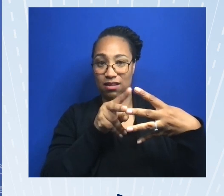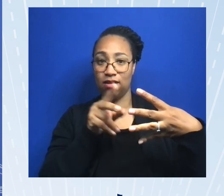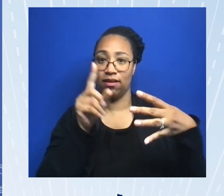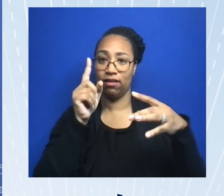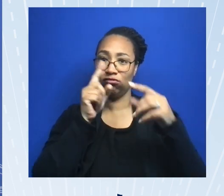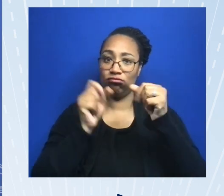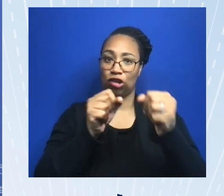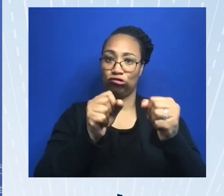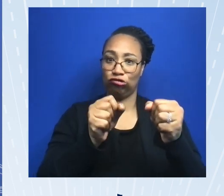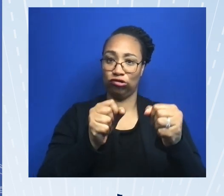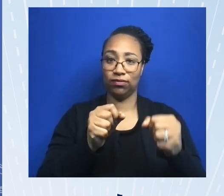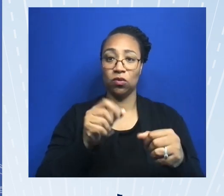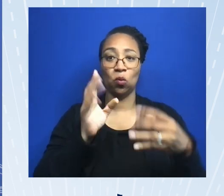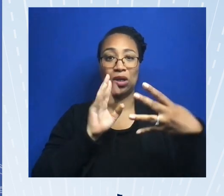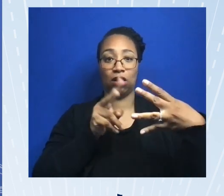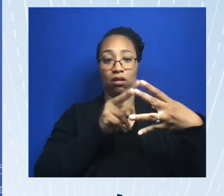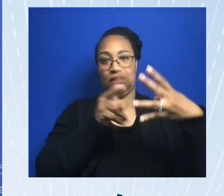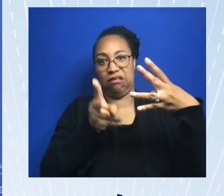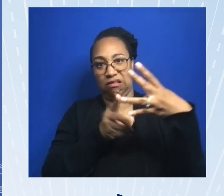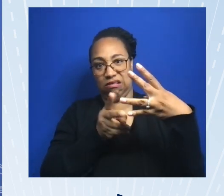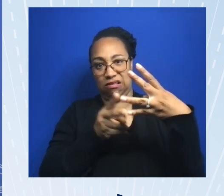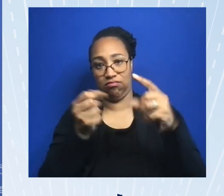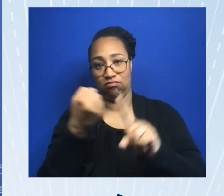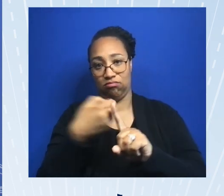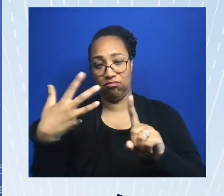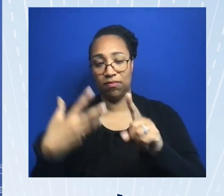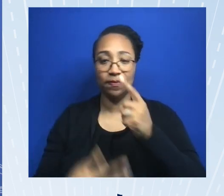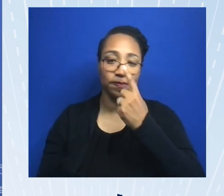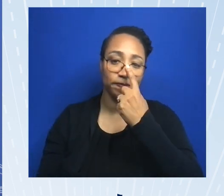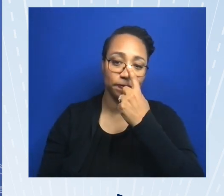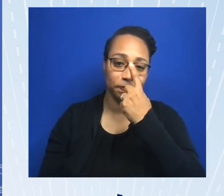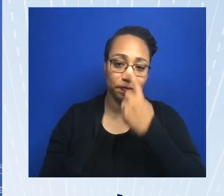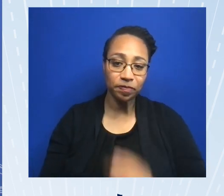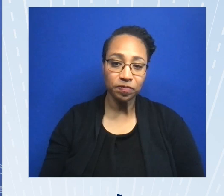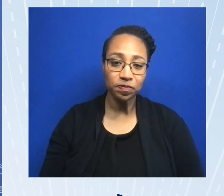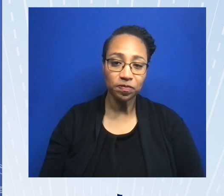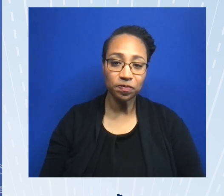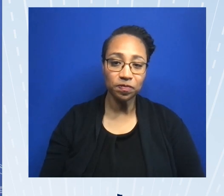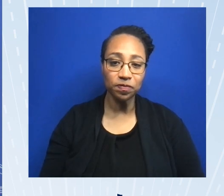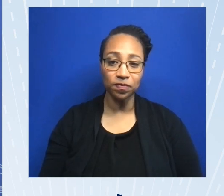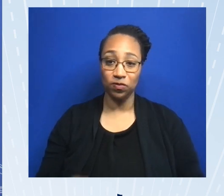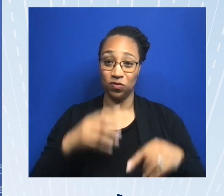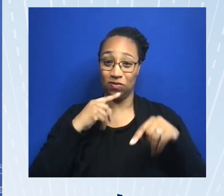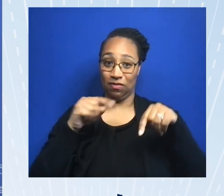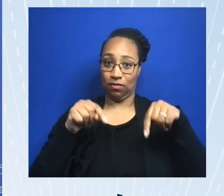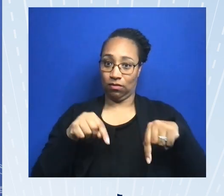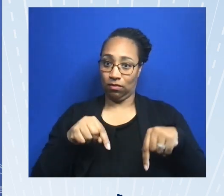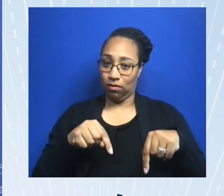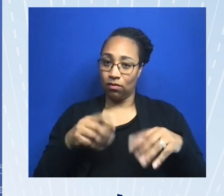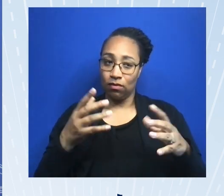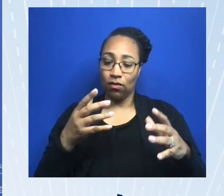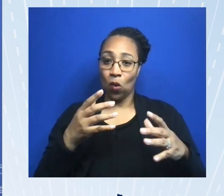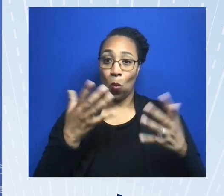the highlights, but I also encourage you to read the entire strategy, which will be available online.